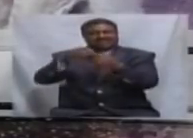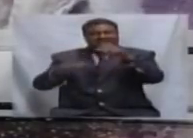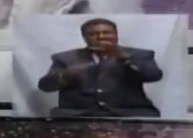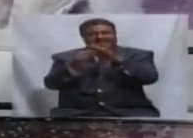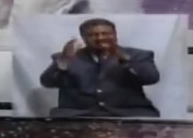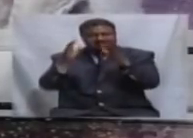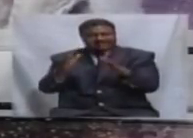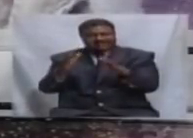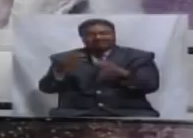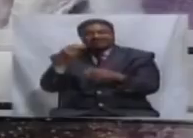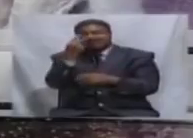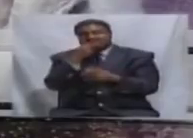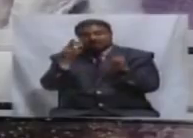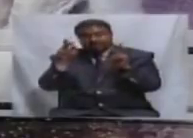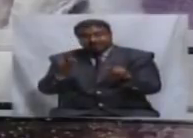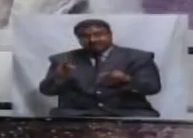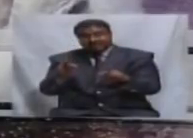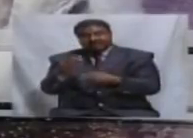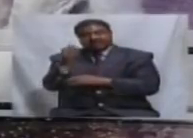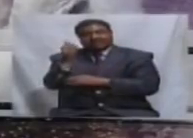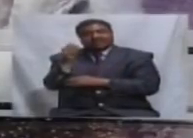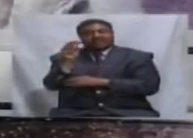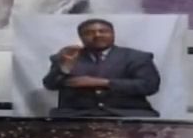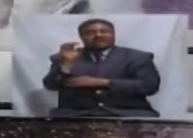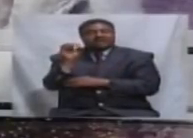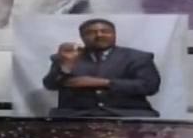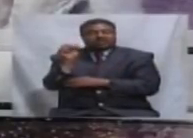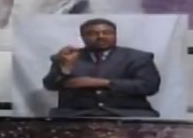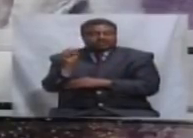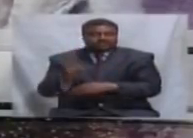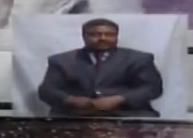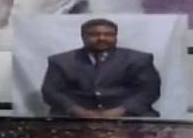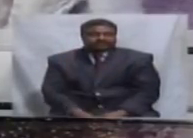the President for Press and Public Relations, Amos Chanda.